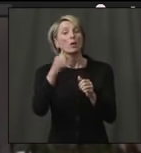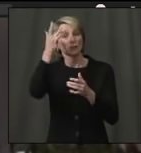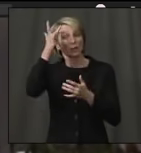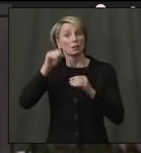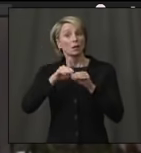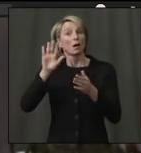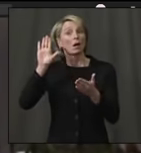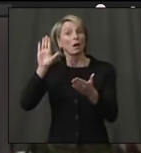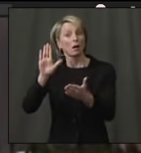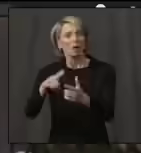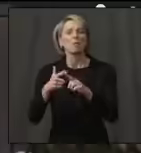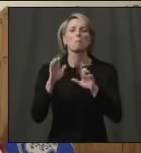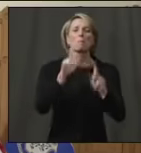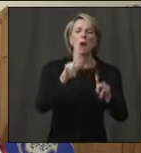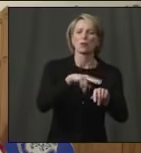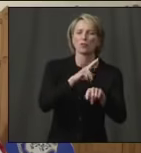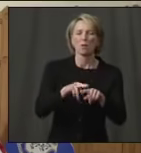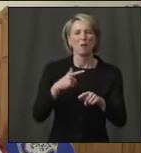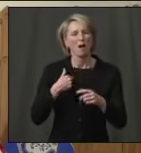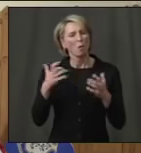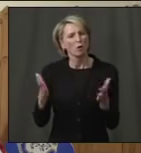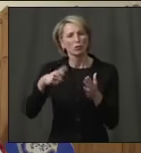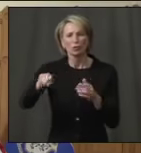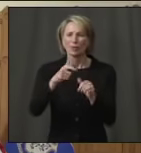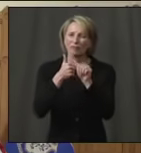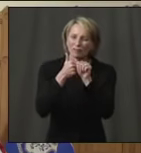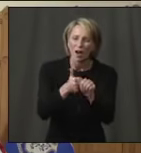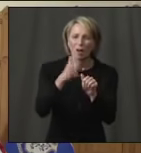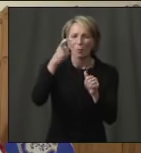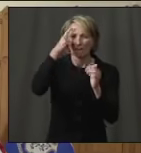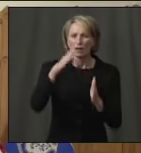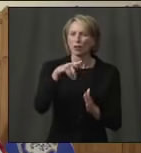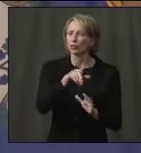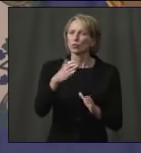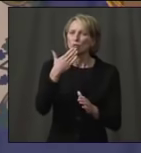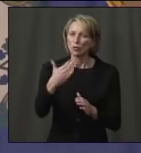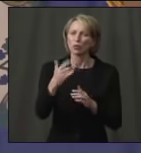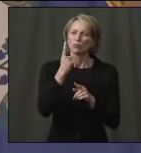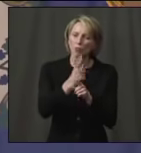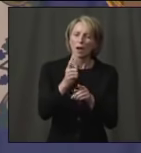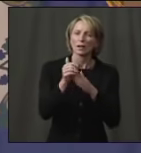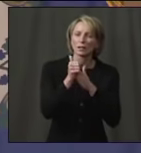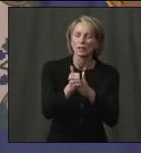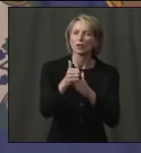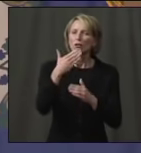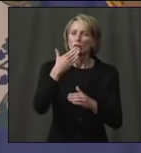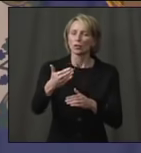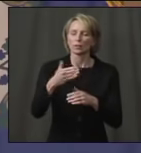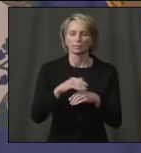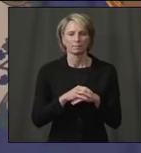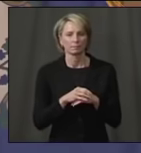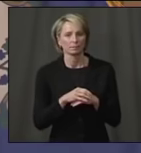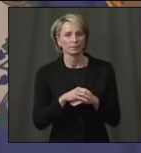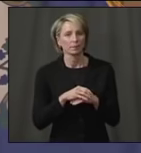you, Governor. Well, thank you, Rudy, and we're cheering you on every day, and you're looking good, man.